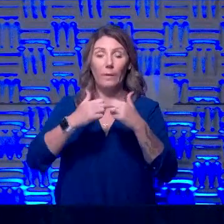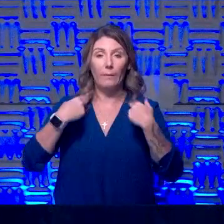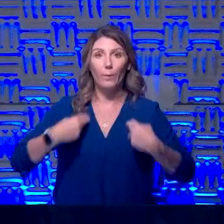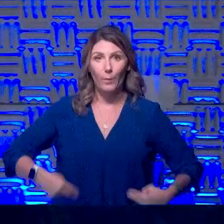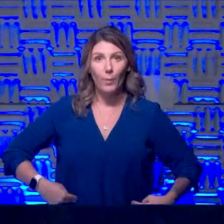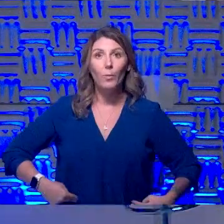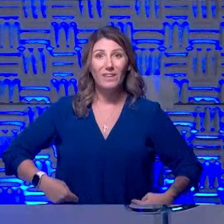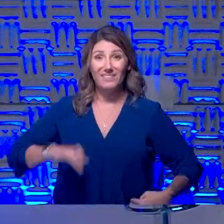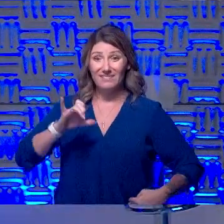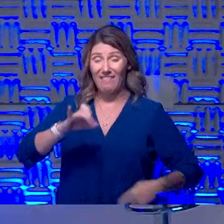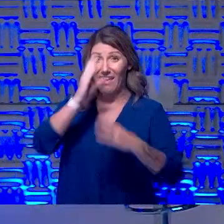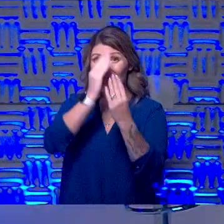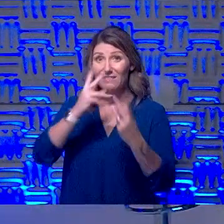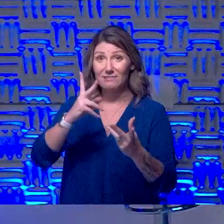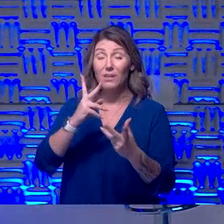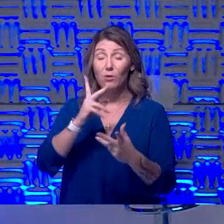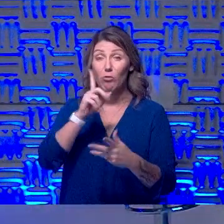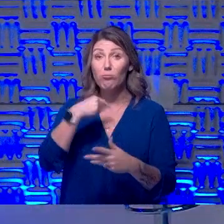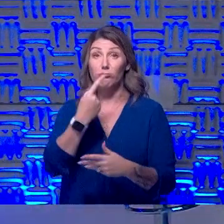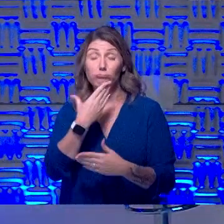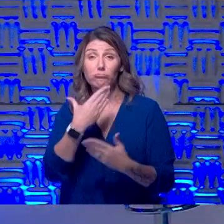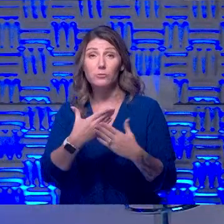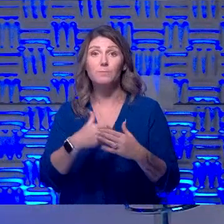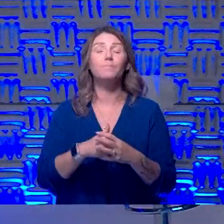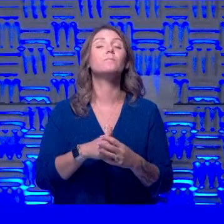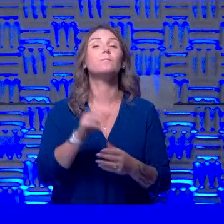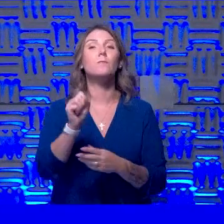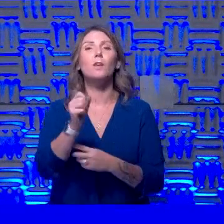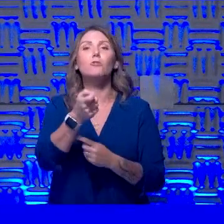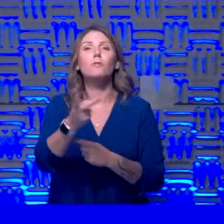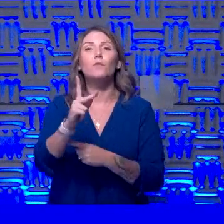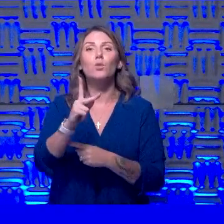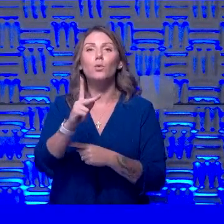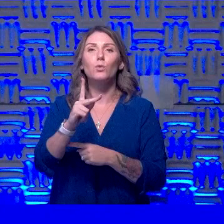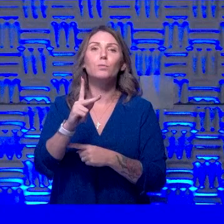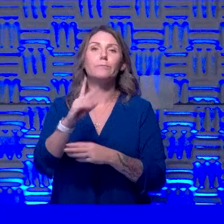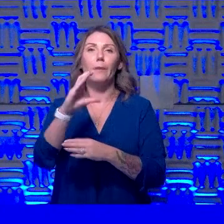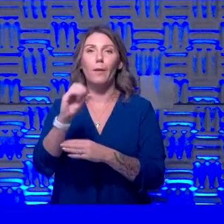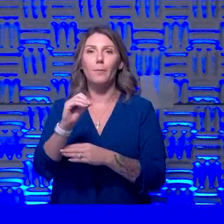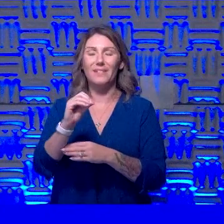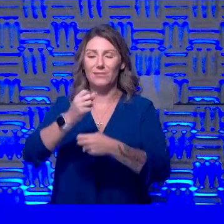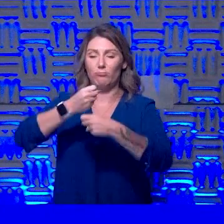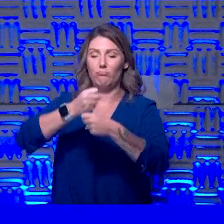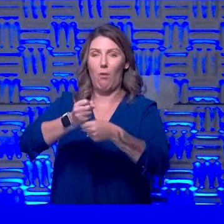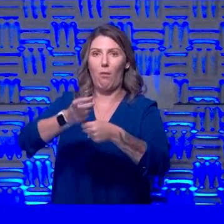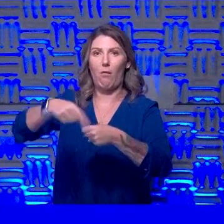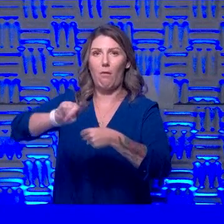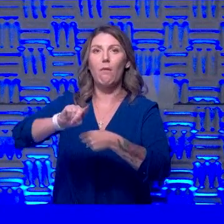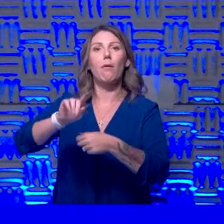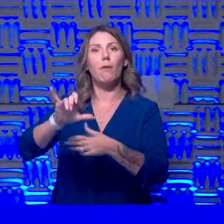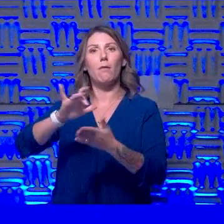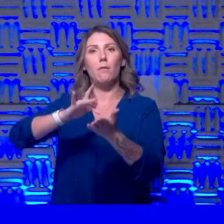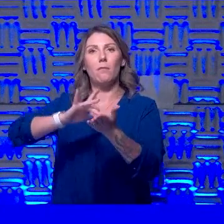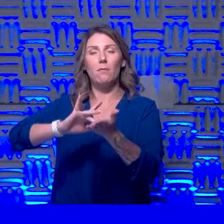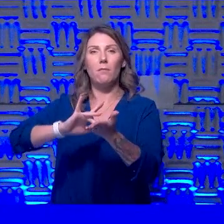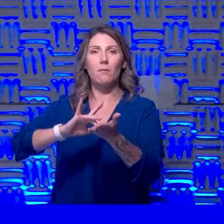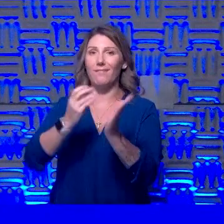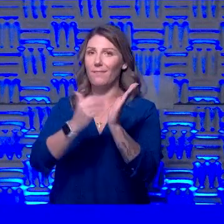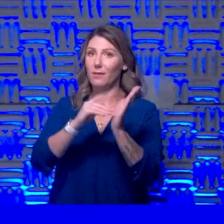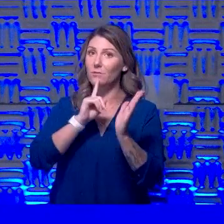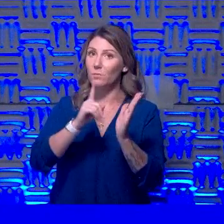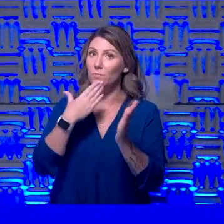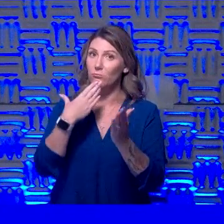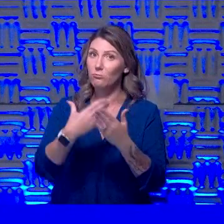good. Yeah, absolutely. And we know there are a couple of companies that are producing monoclonal antibodies, which again are very good.